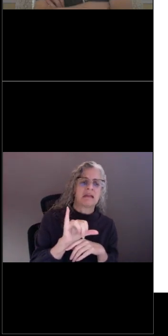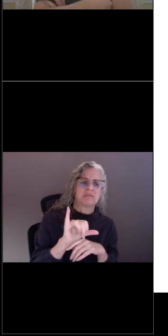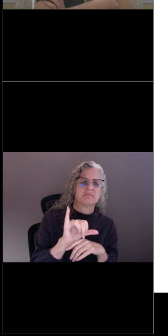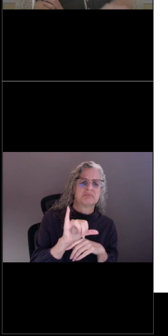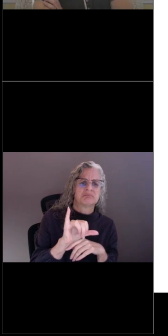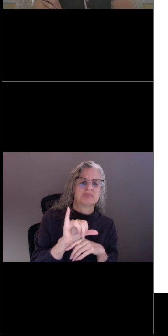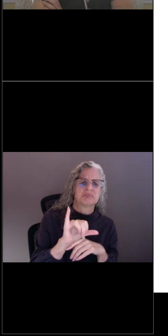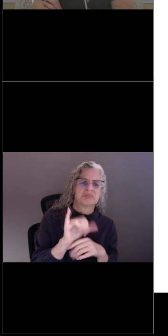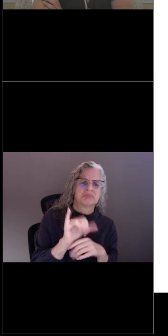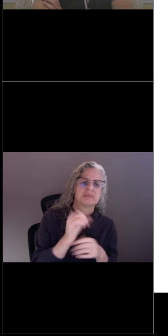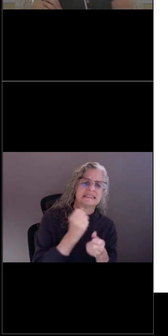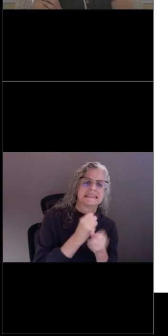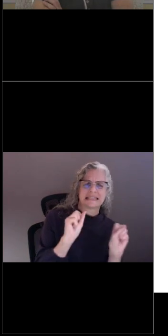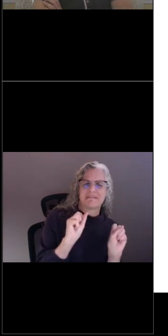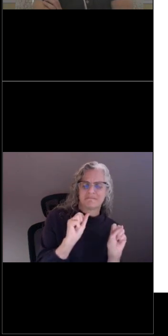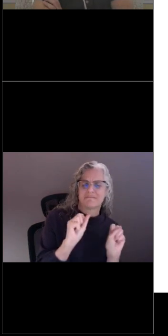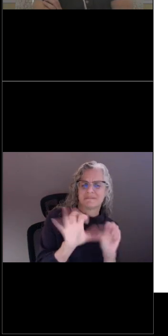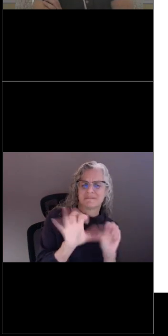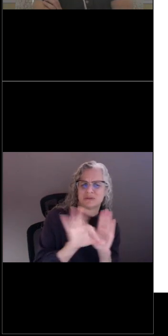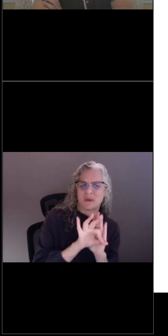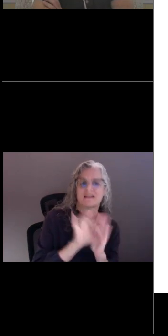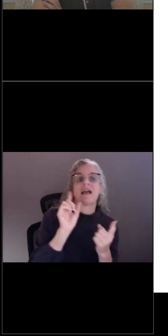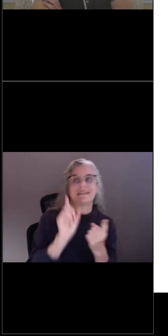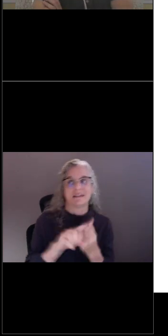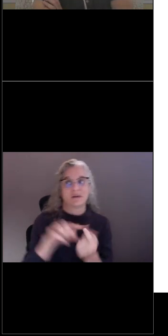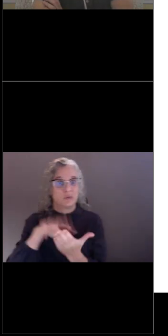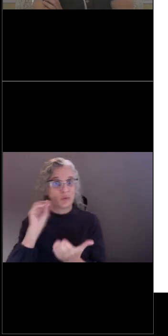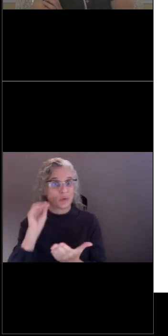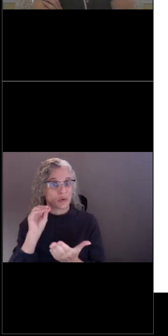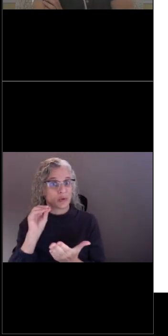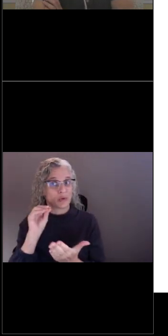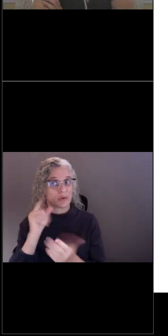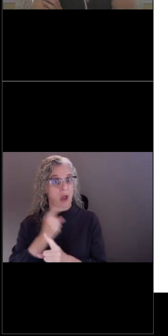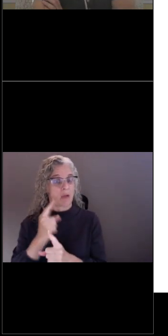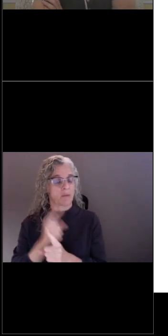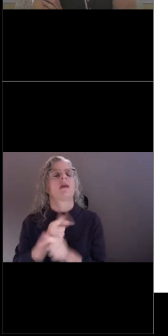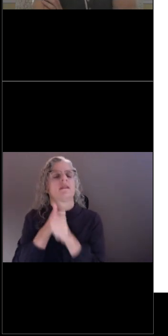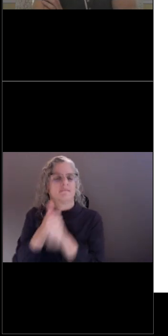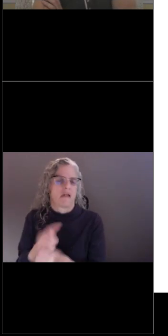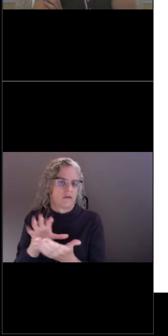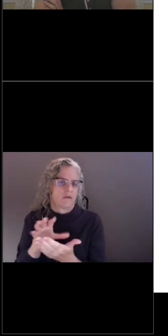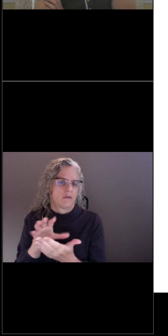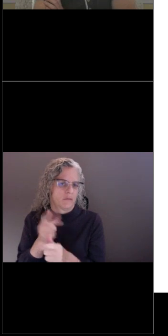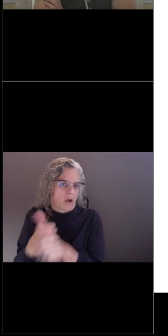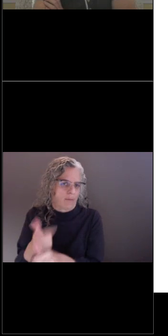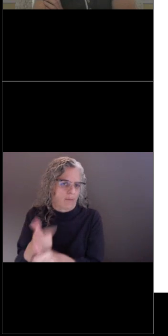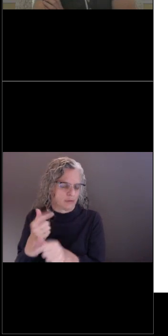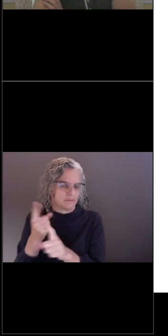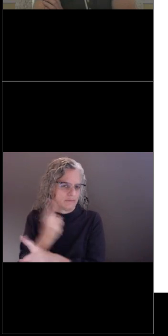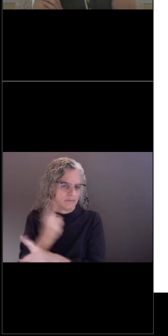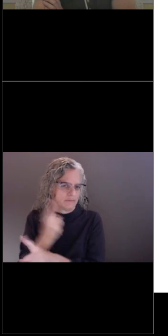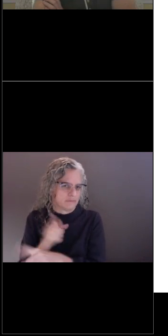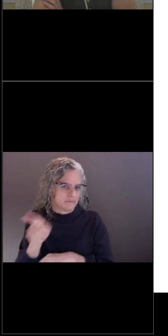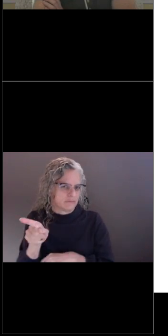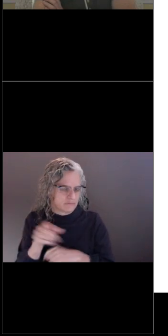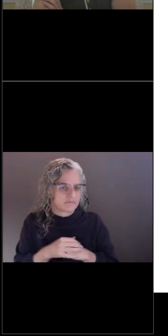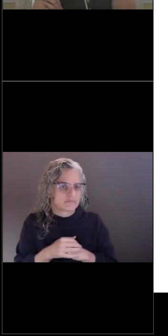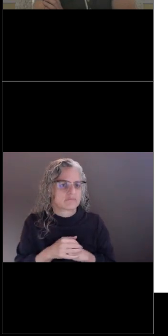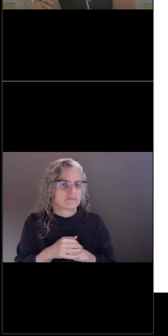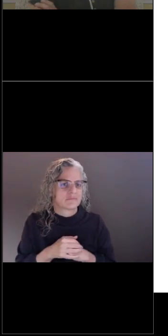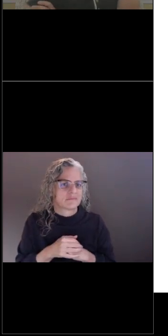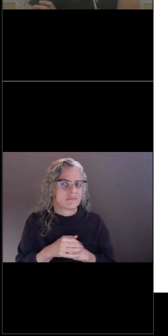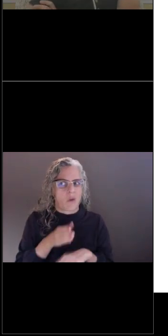otherwise. The key point there is until you know otherwise. Once you know that the correct terms are something different, you should switch